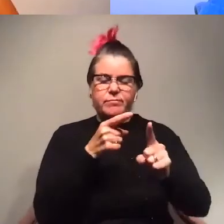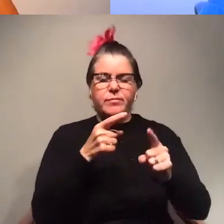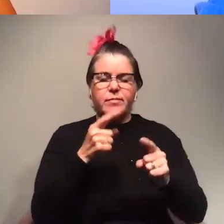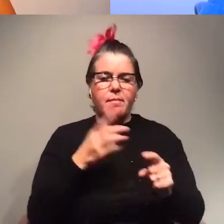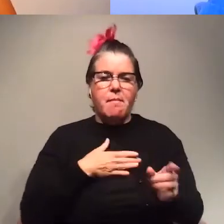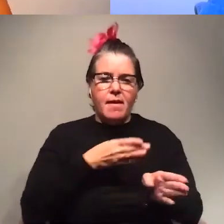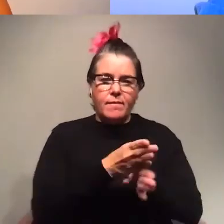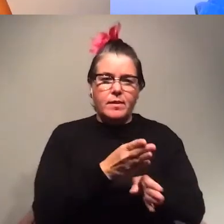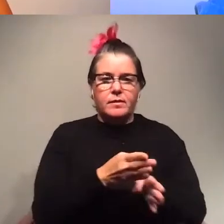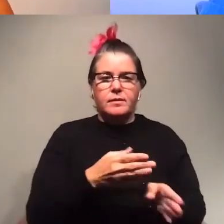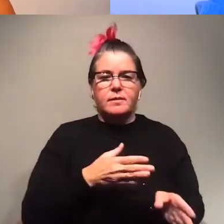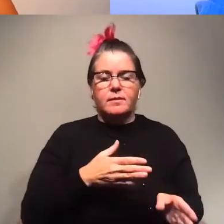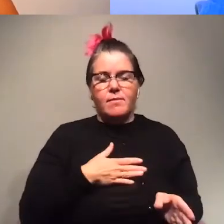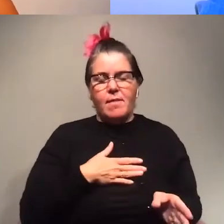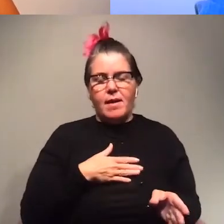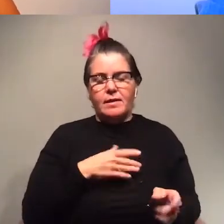my specific lane.